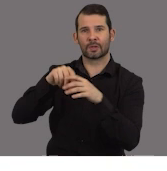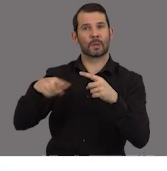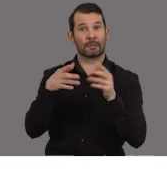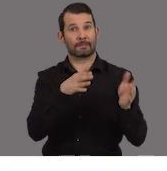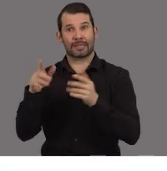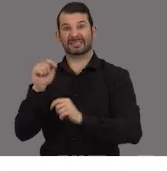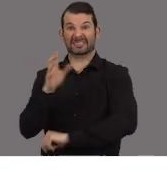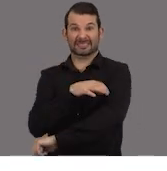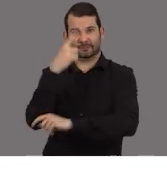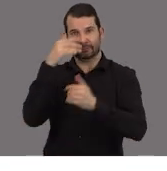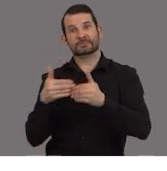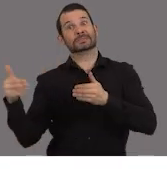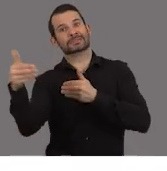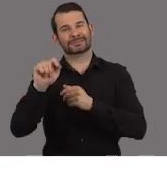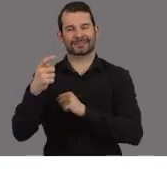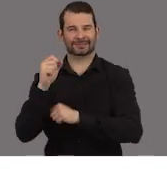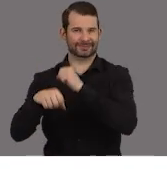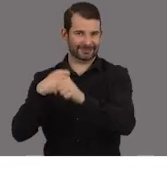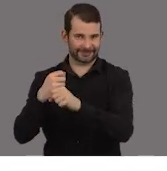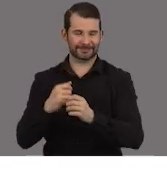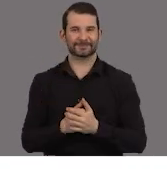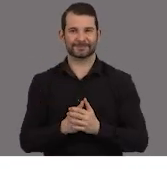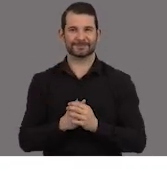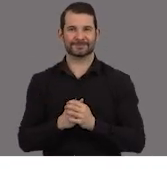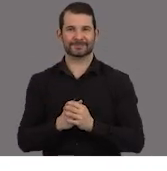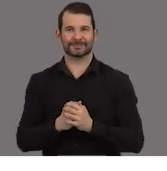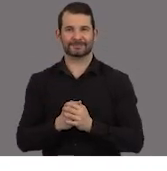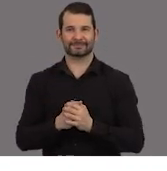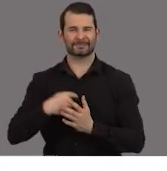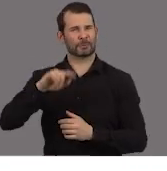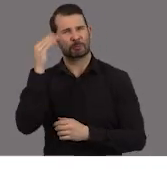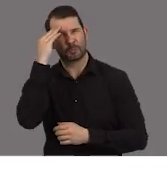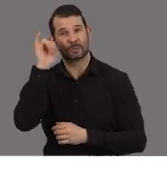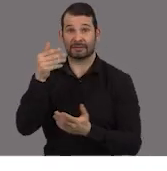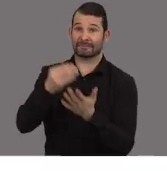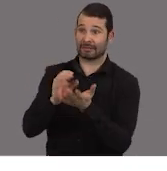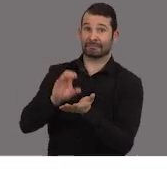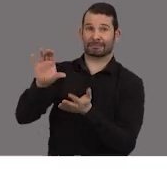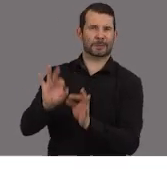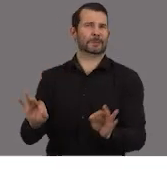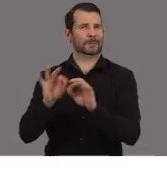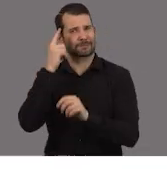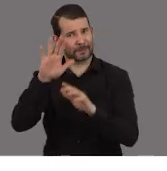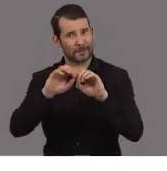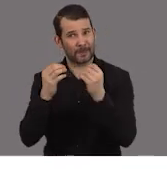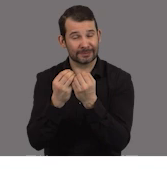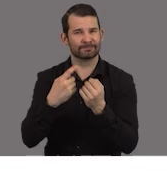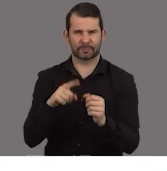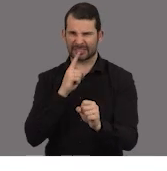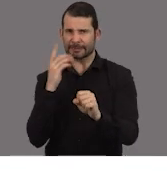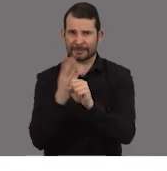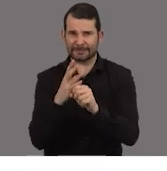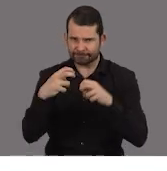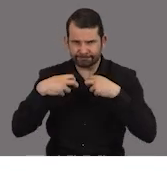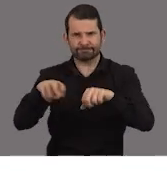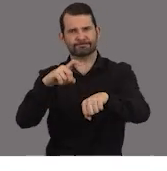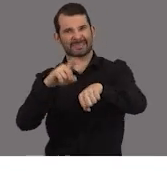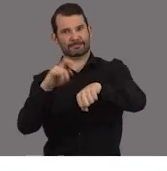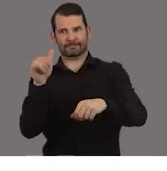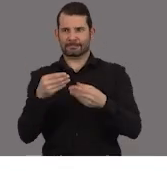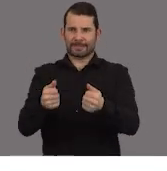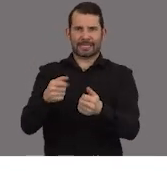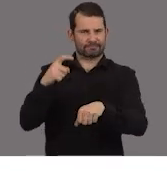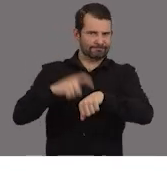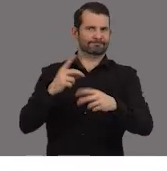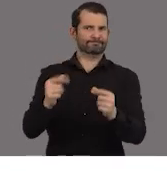tax clinics for the next tax season. We know these funds are important to your organization and we're committed to transferring the payments in a